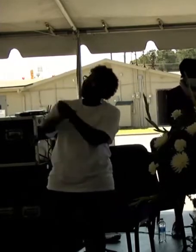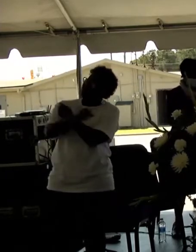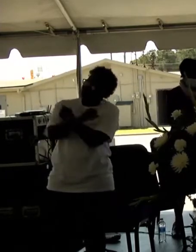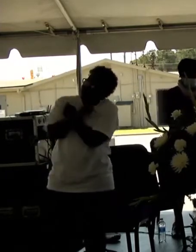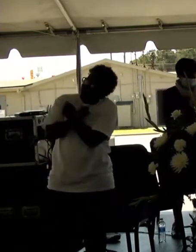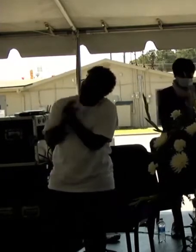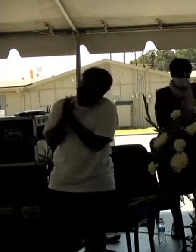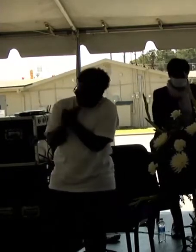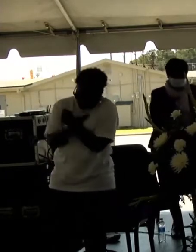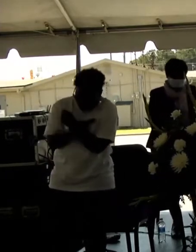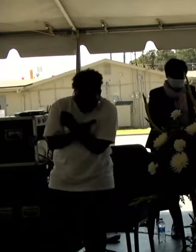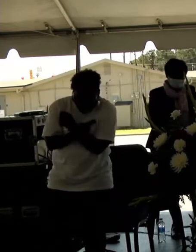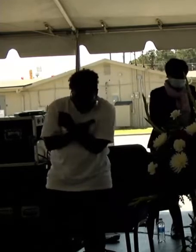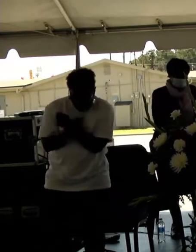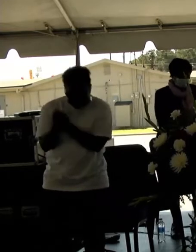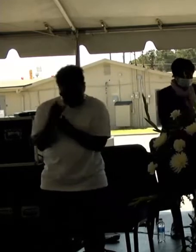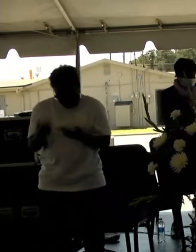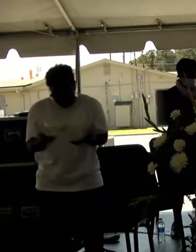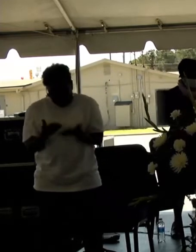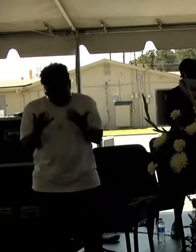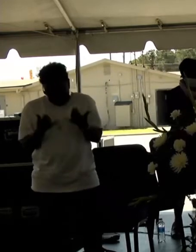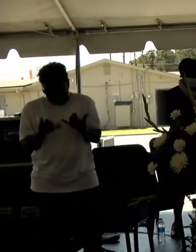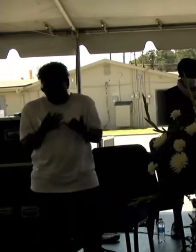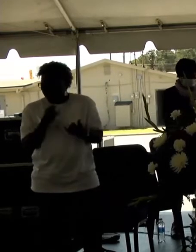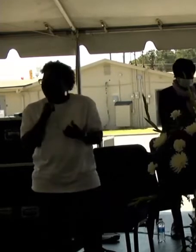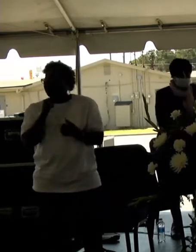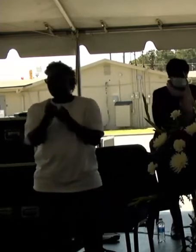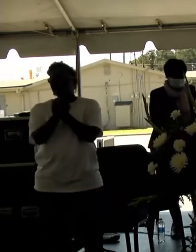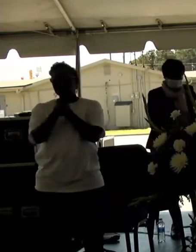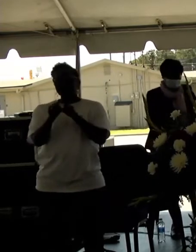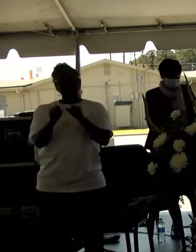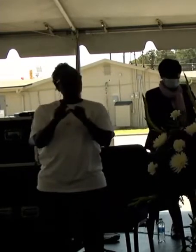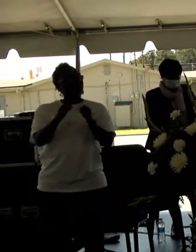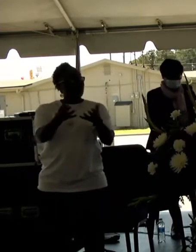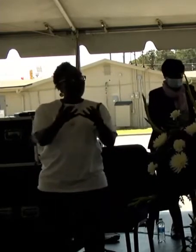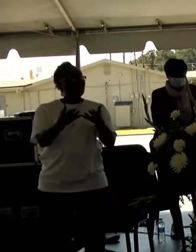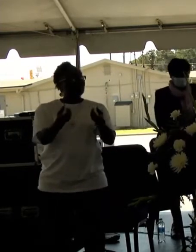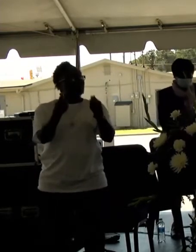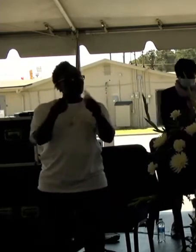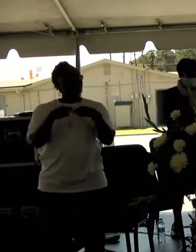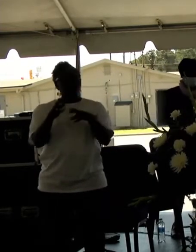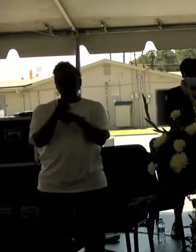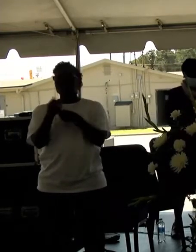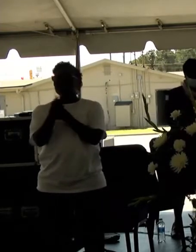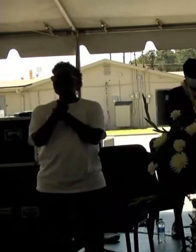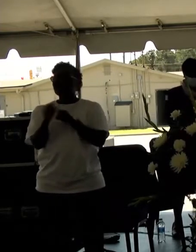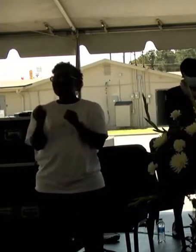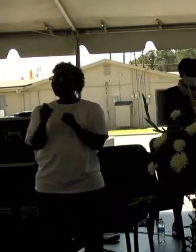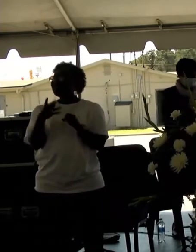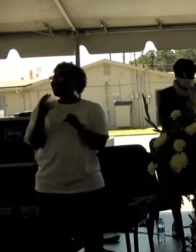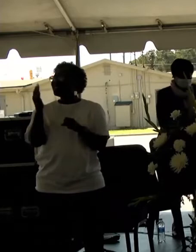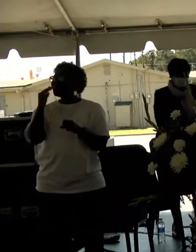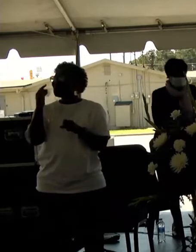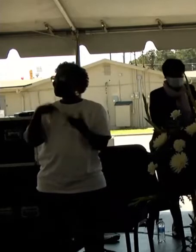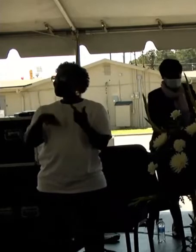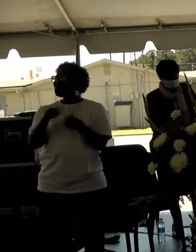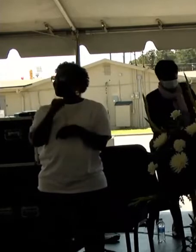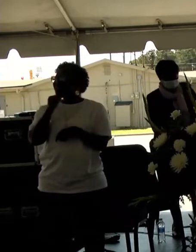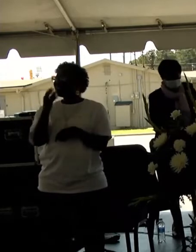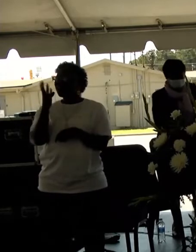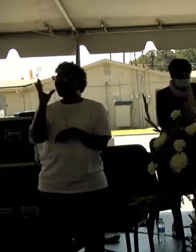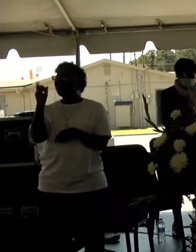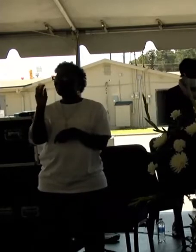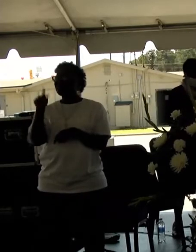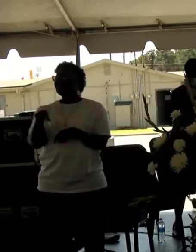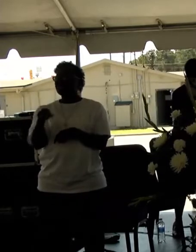not saved, I invite you to come get saved. I know we ain't done this in a year and a month, but if you come up here,